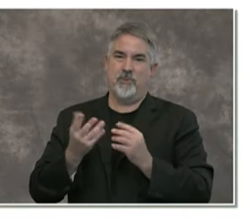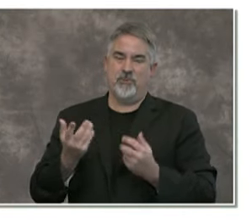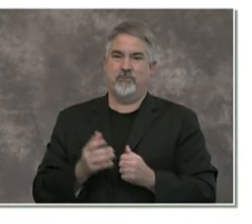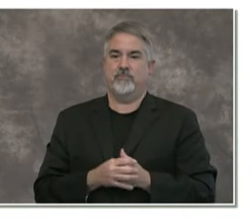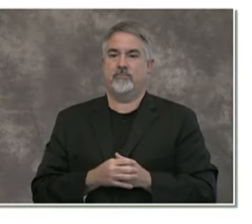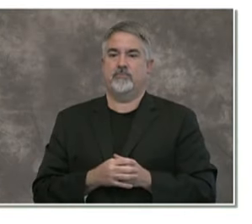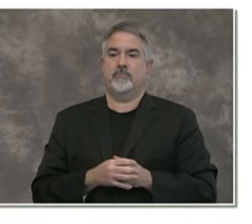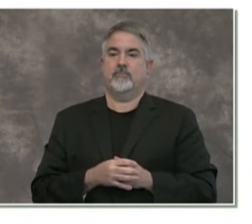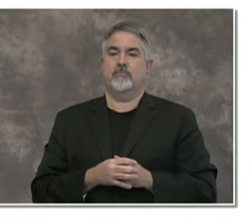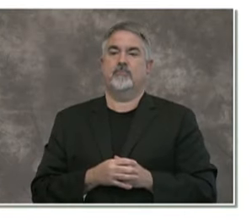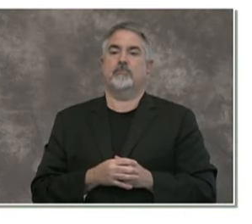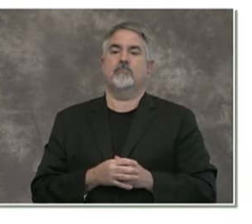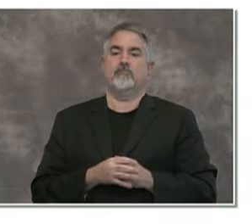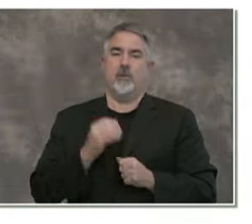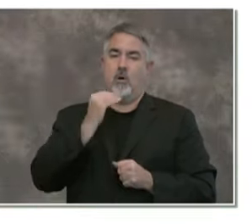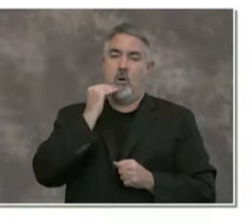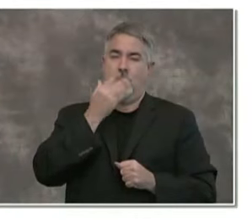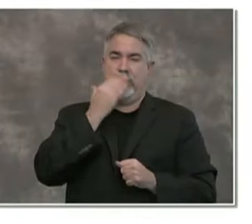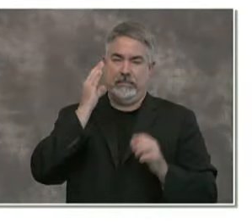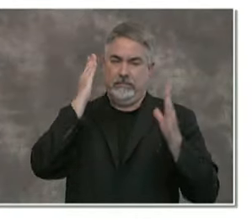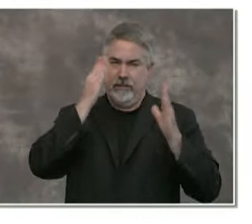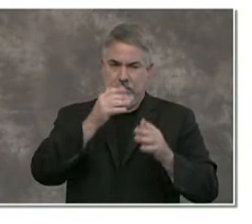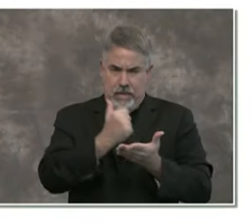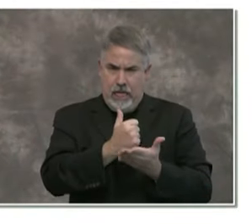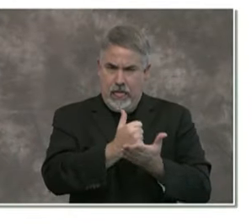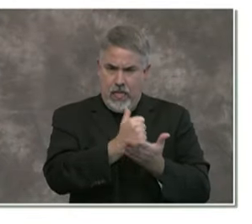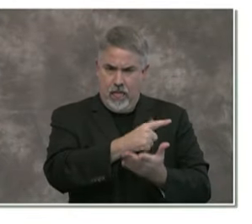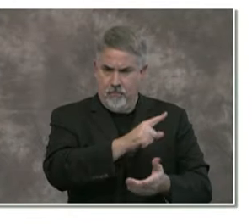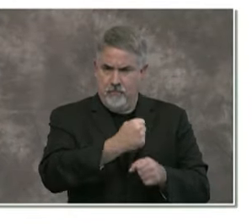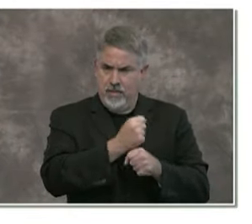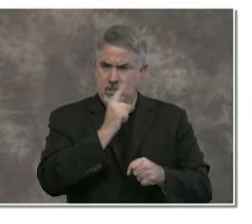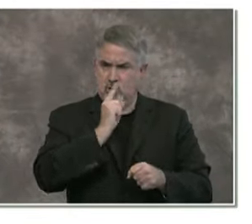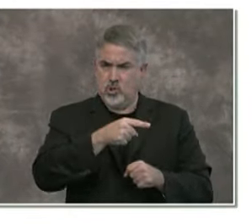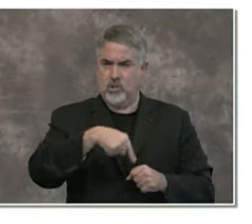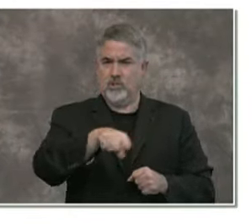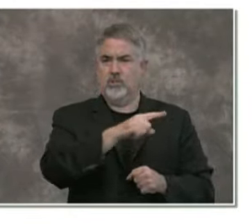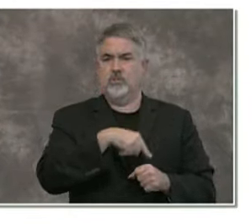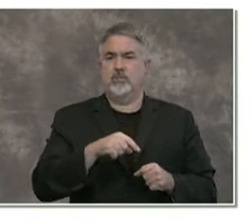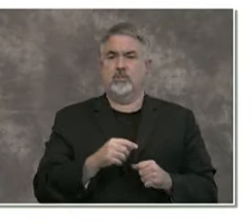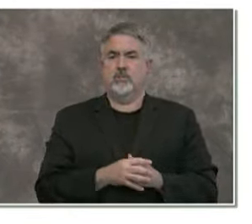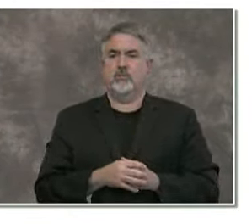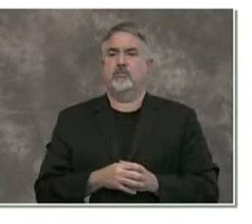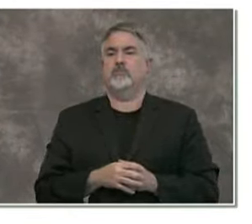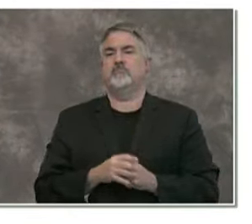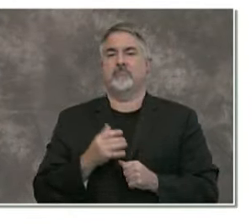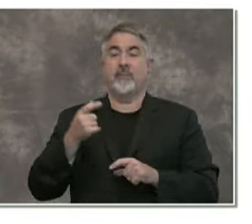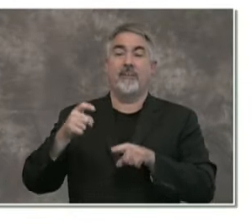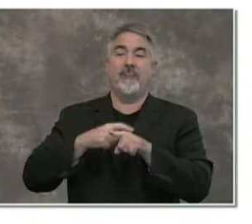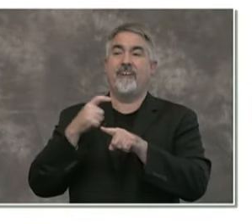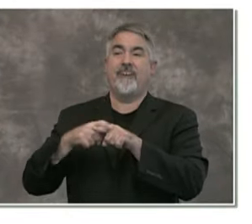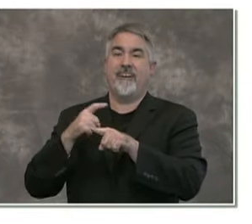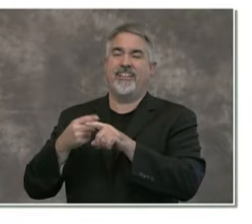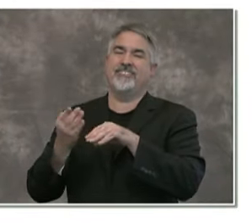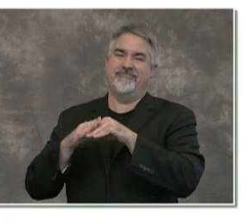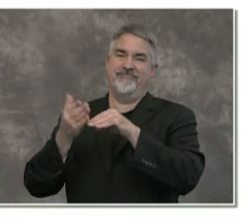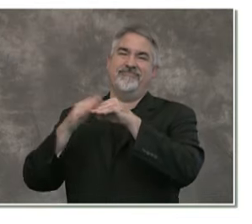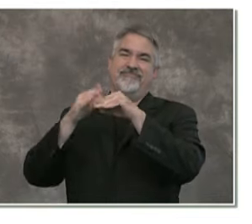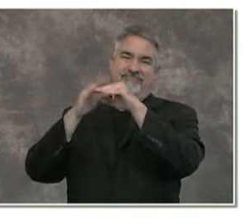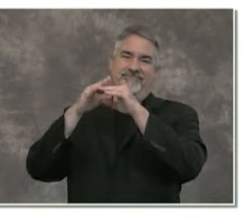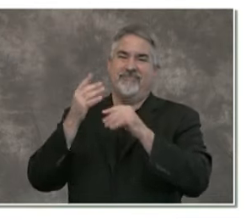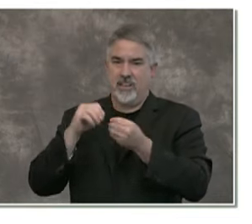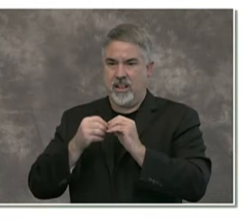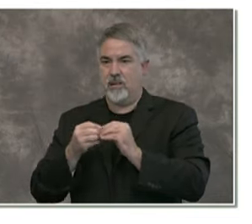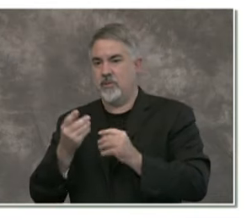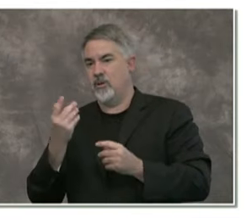homelessness. Outreach efforts, 211 calls up, nursing calls up, epi calls up, hygiene calls up, hand washing stations and toilet